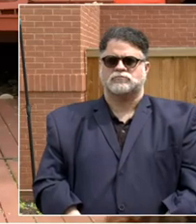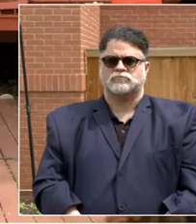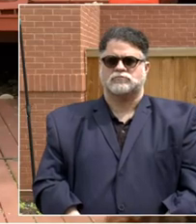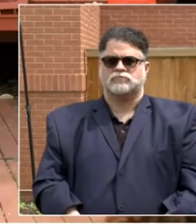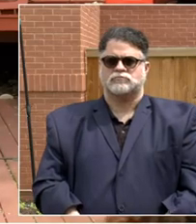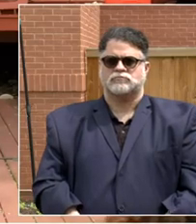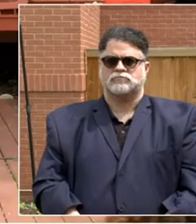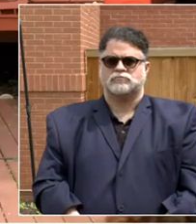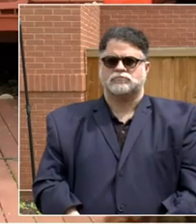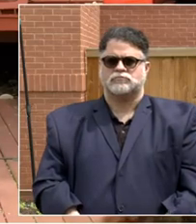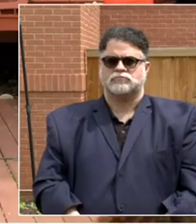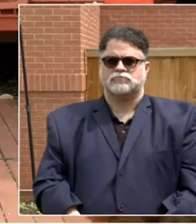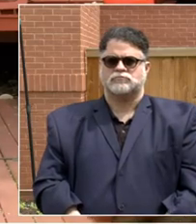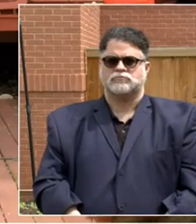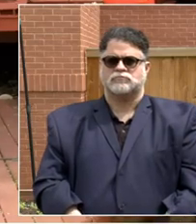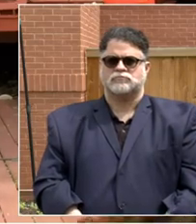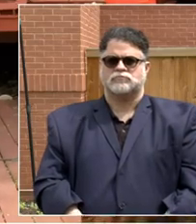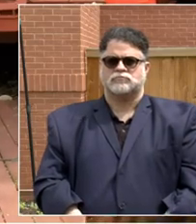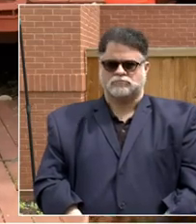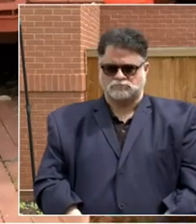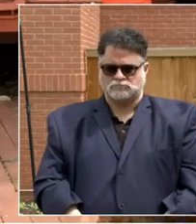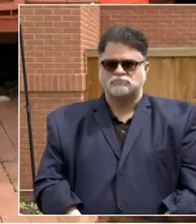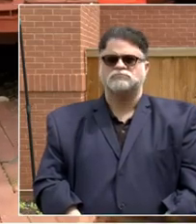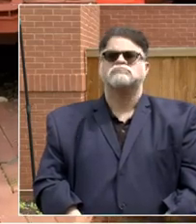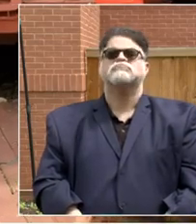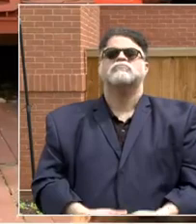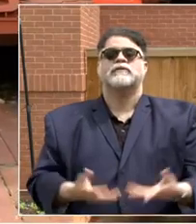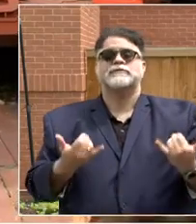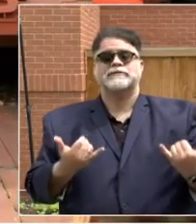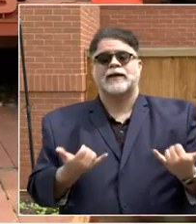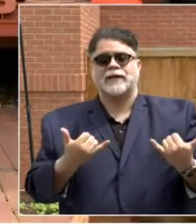We know today that the people responsible